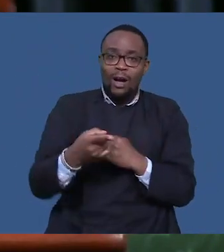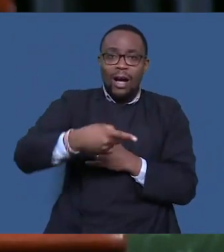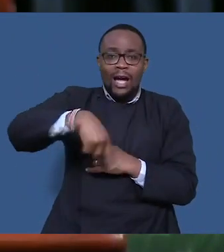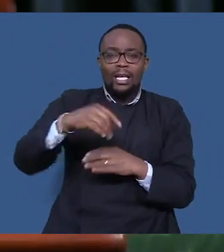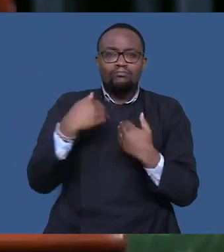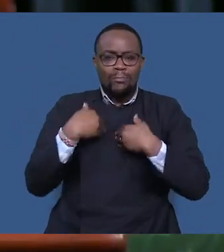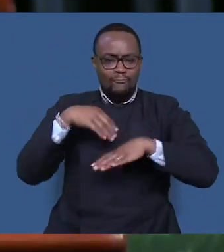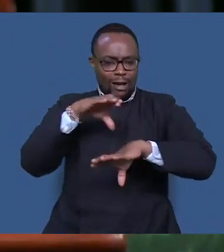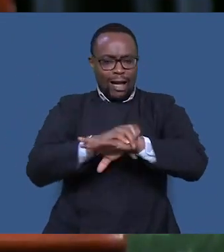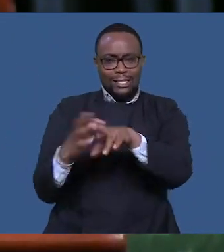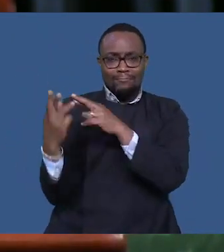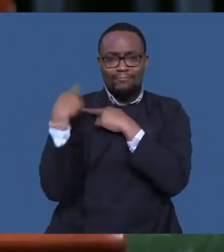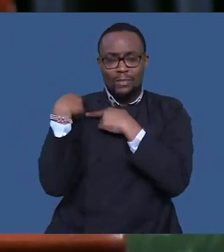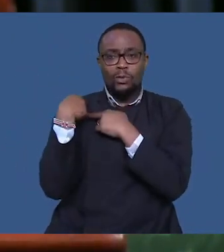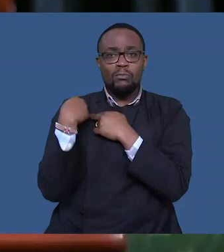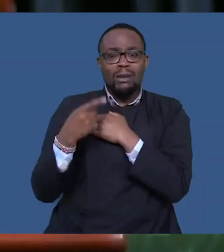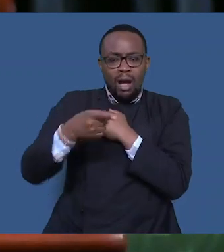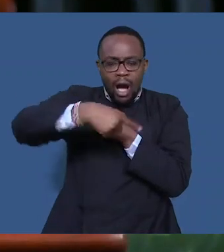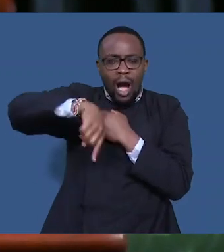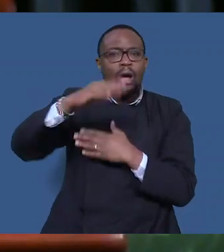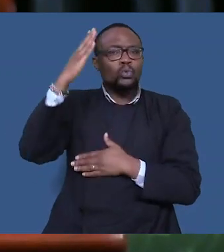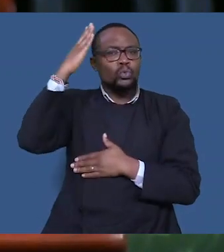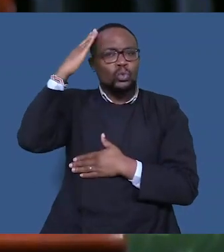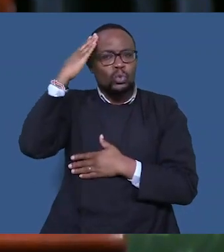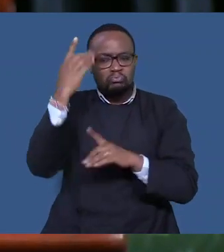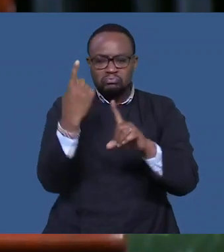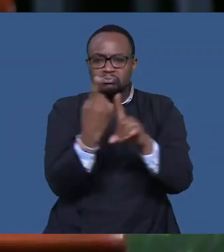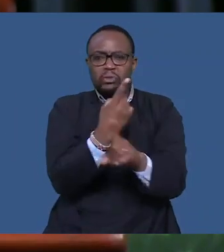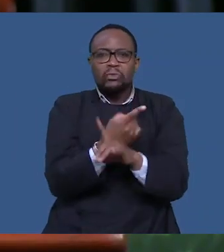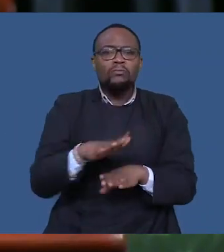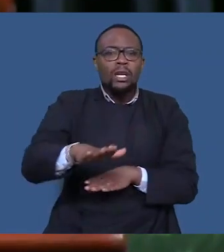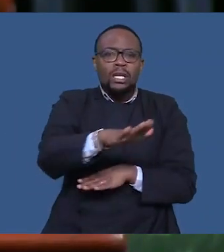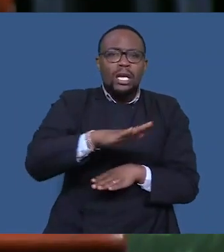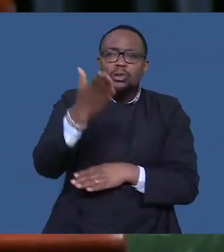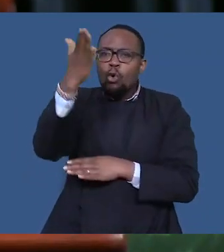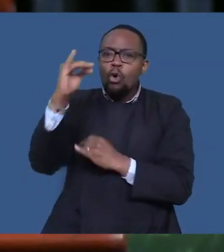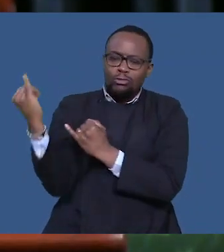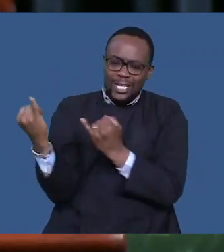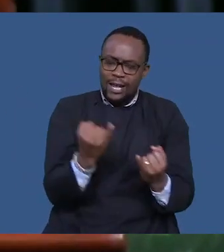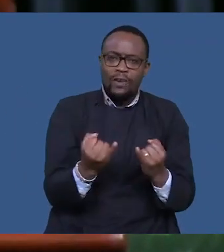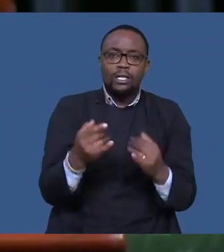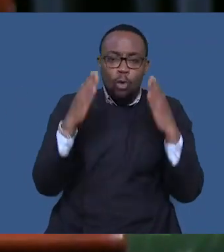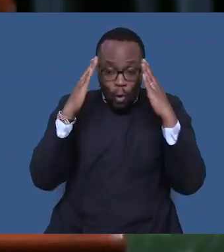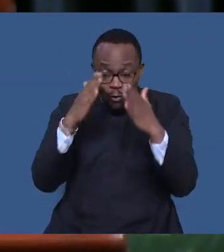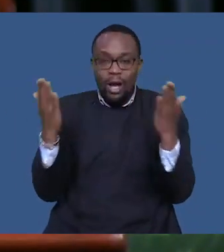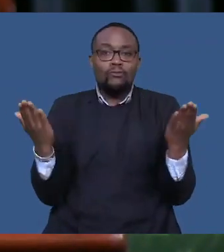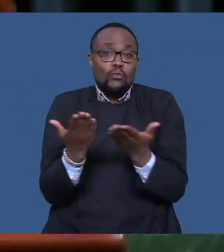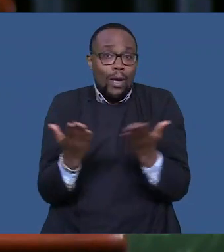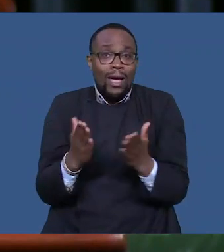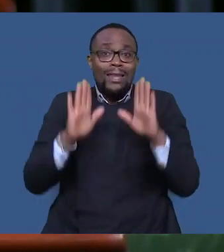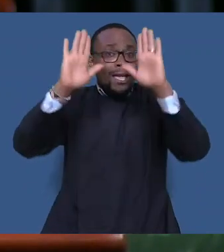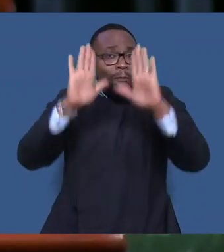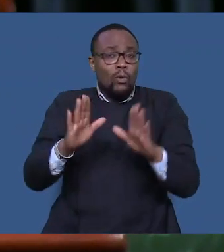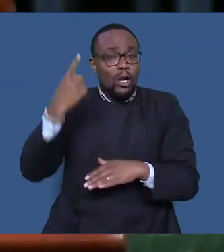as his children, that he would have us just know which areas has he called us to focus on. And it is important for